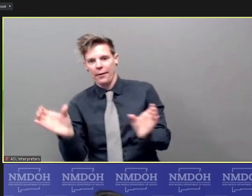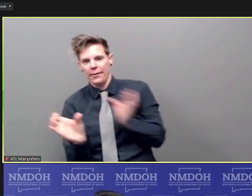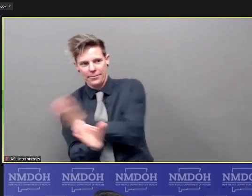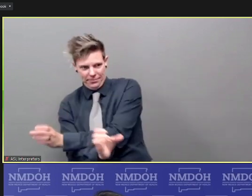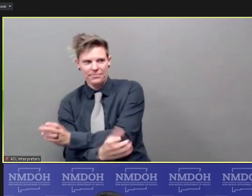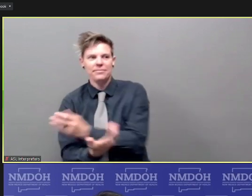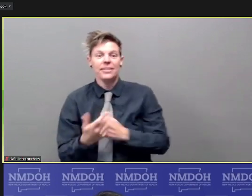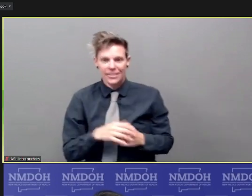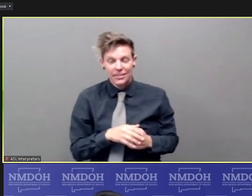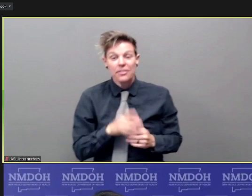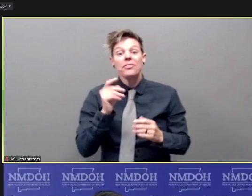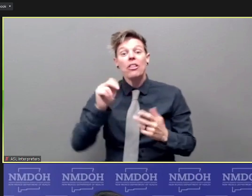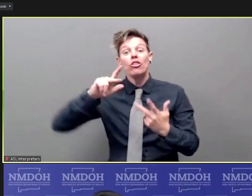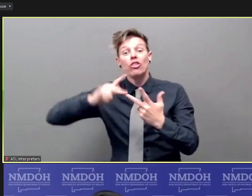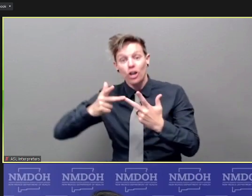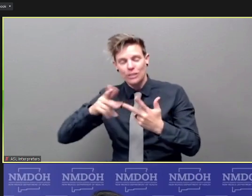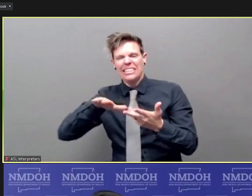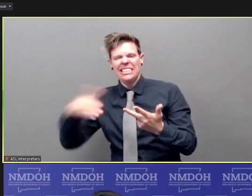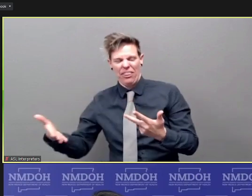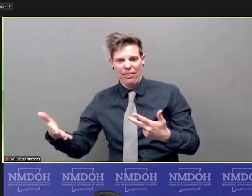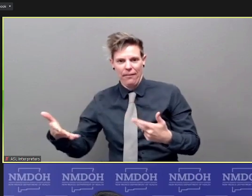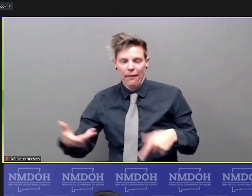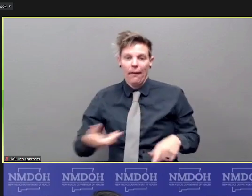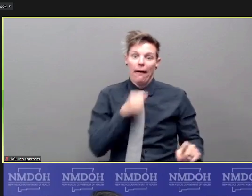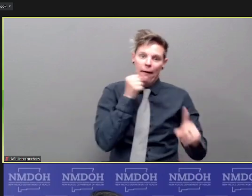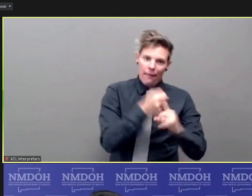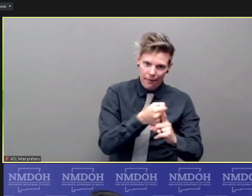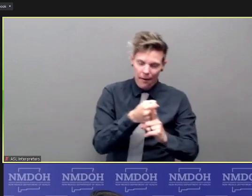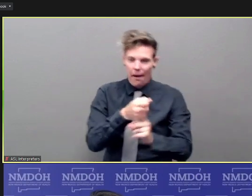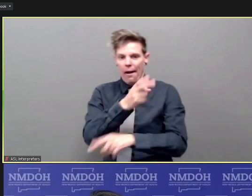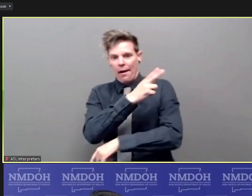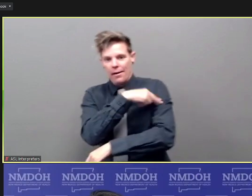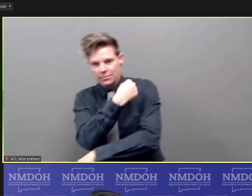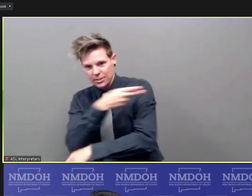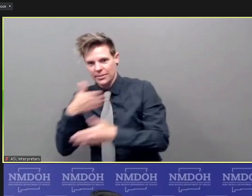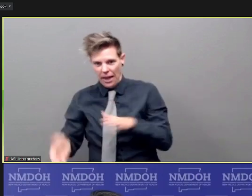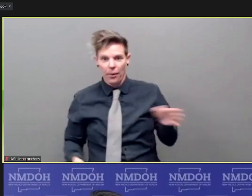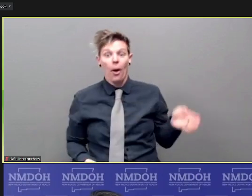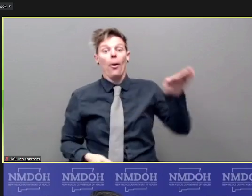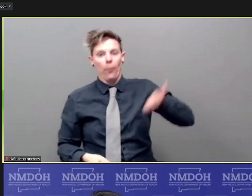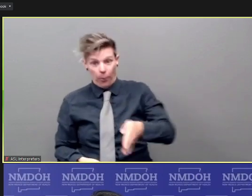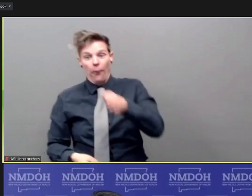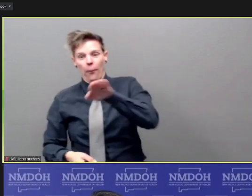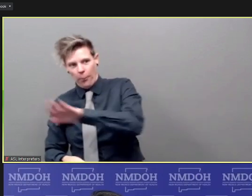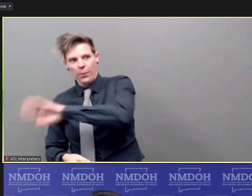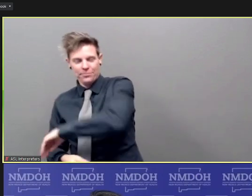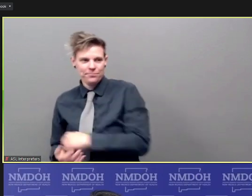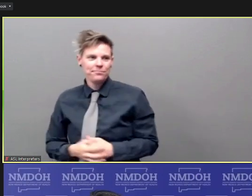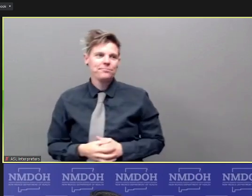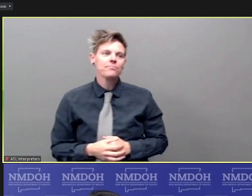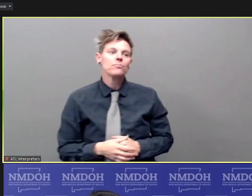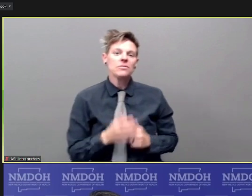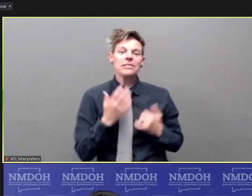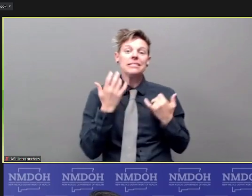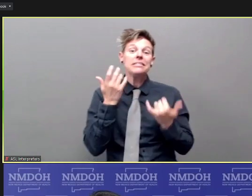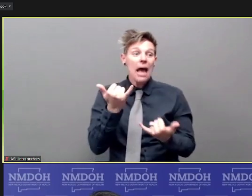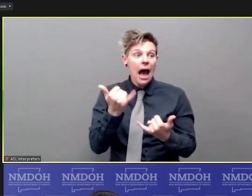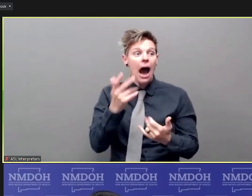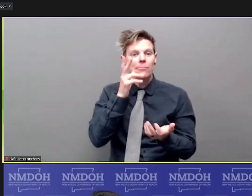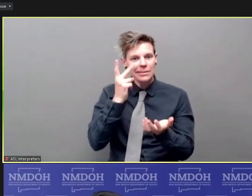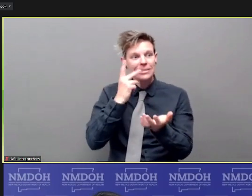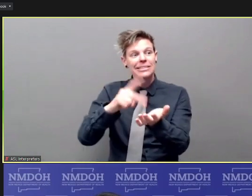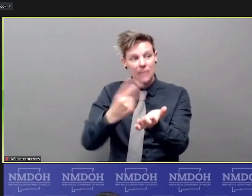case counts peak. So we will see more hospitalizations. We've seen a double during this time period, and we will see more deaths, unfortunately.